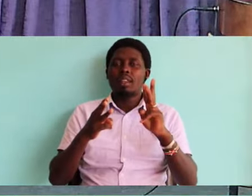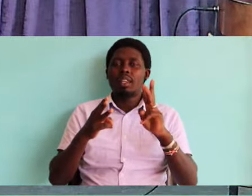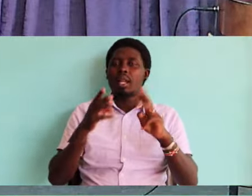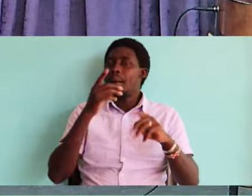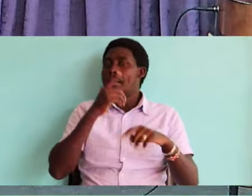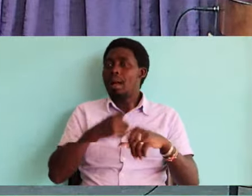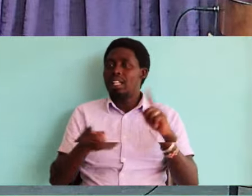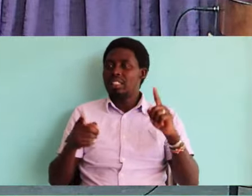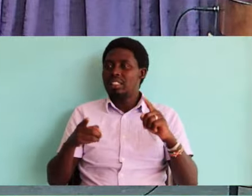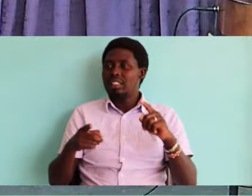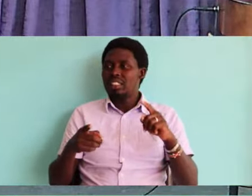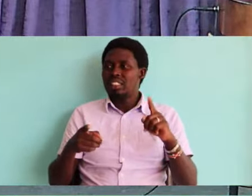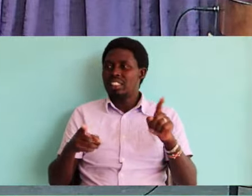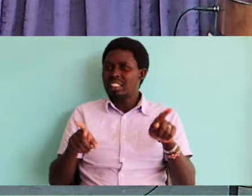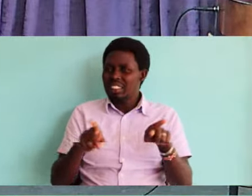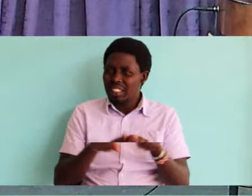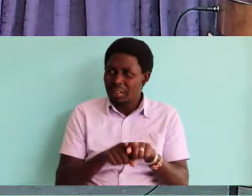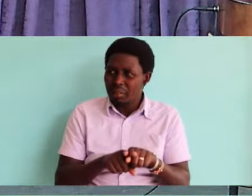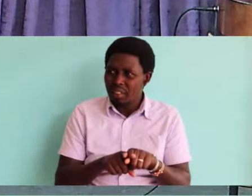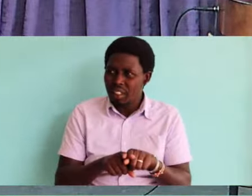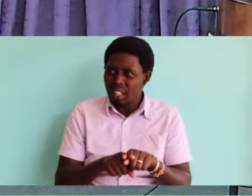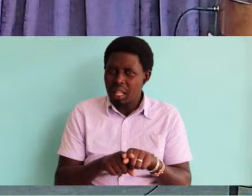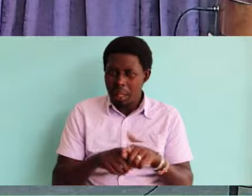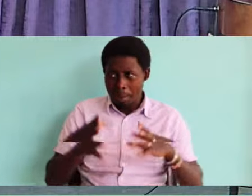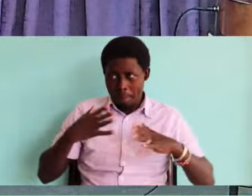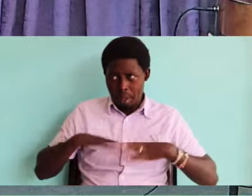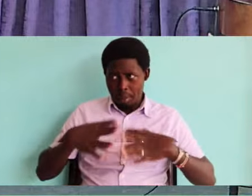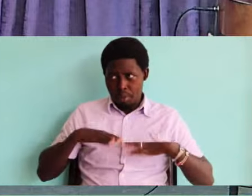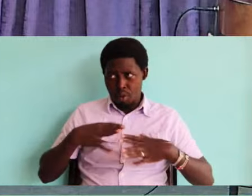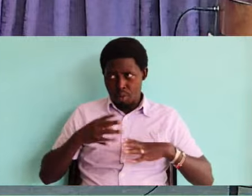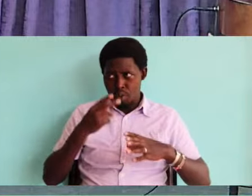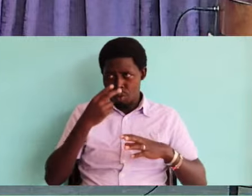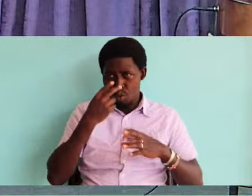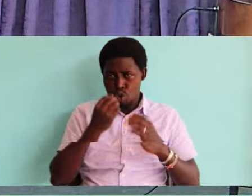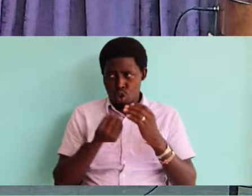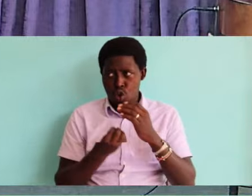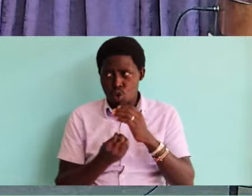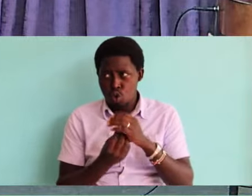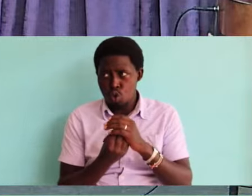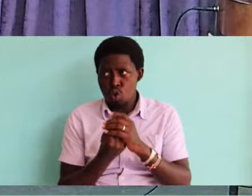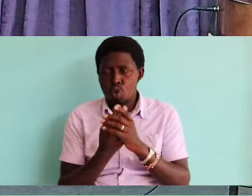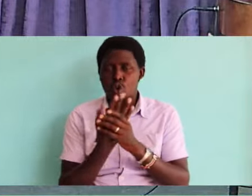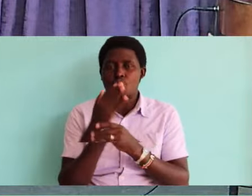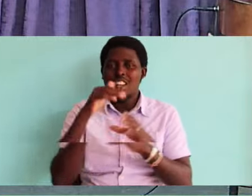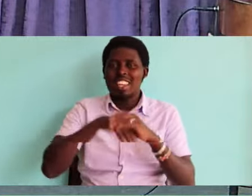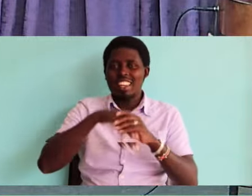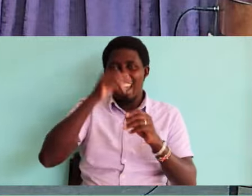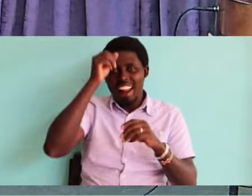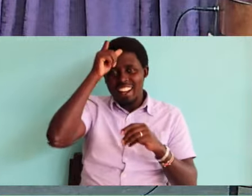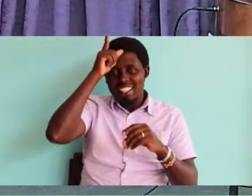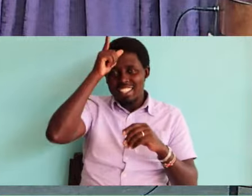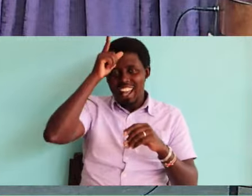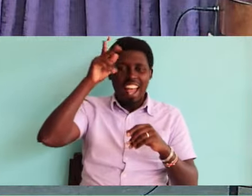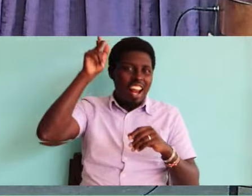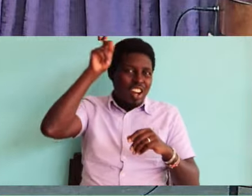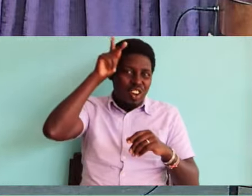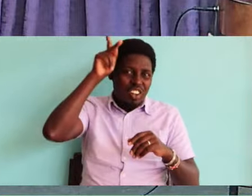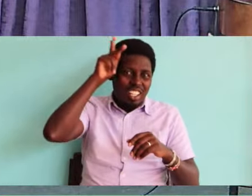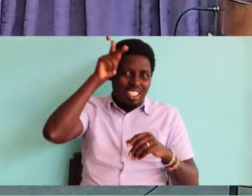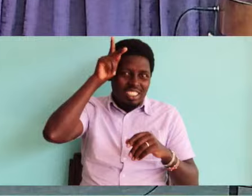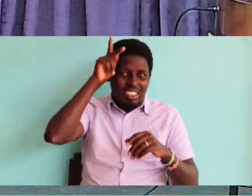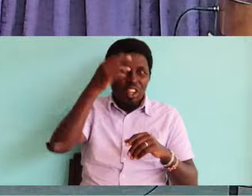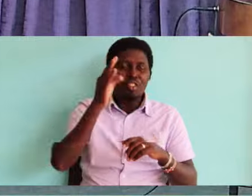also that my congregation can grow in the understanding and knowledge of